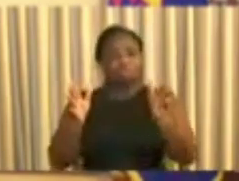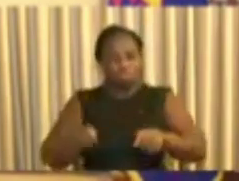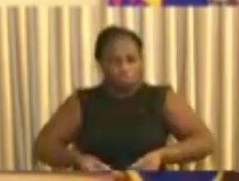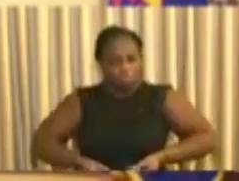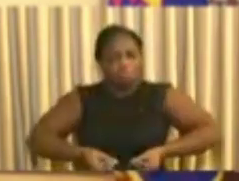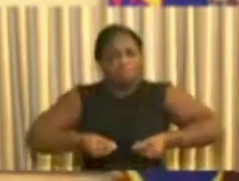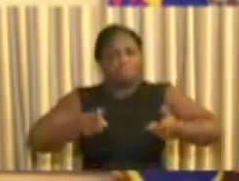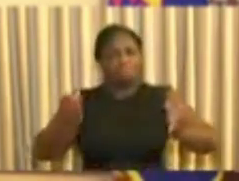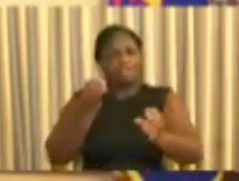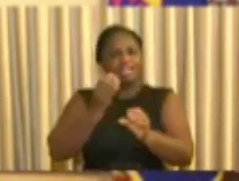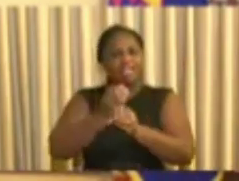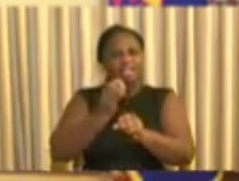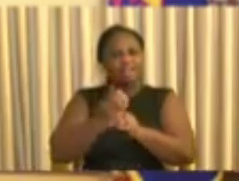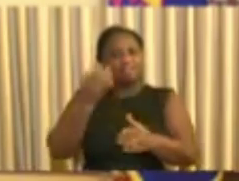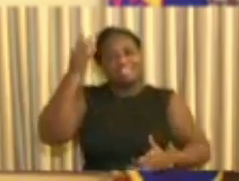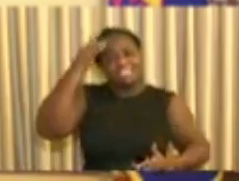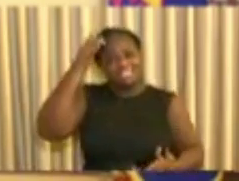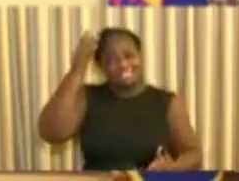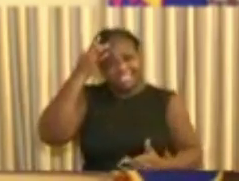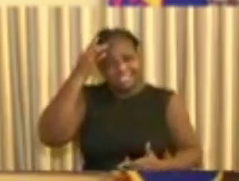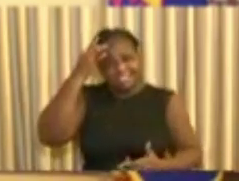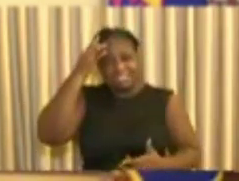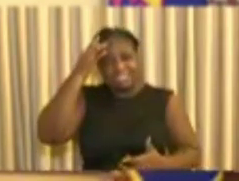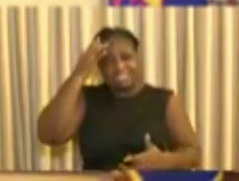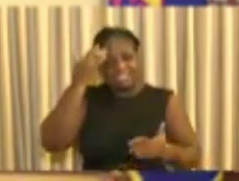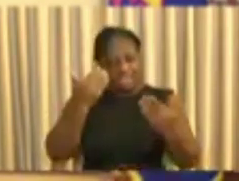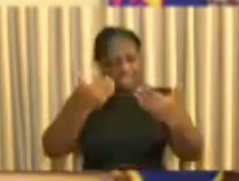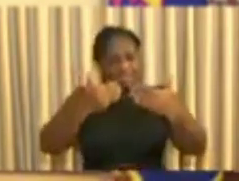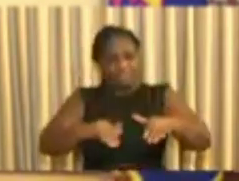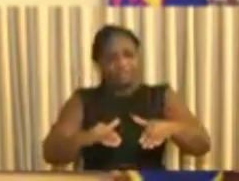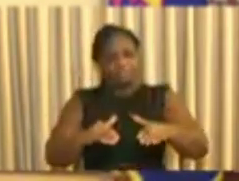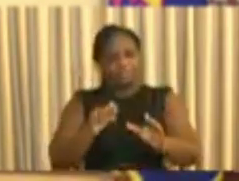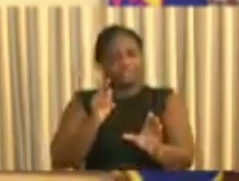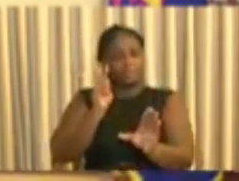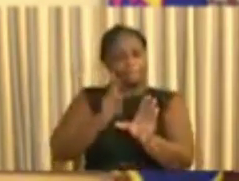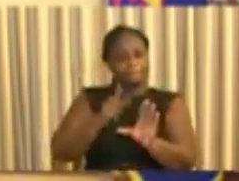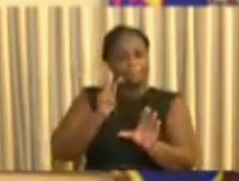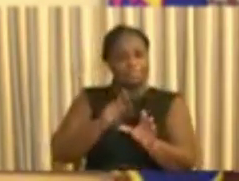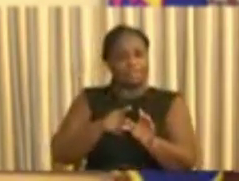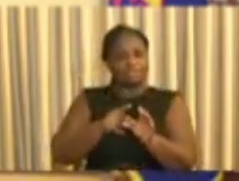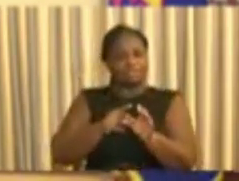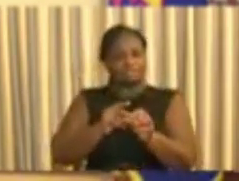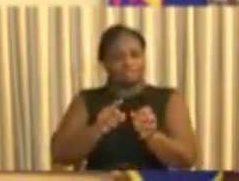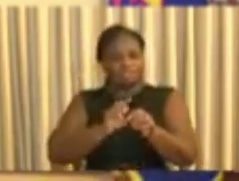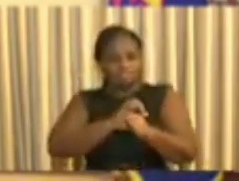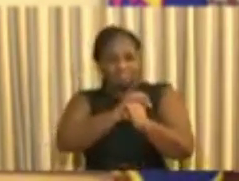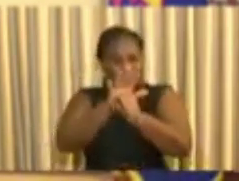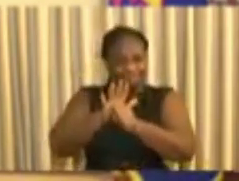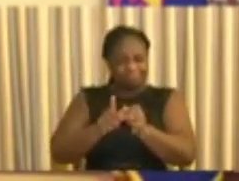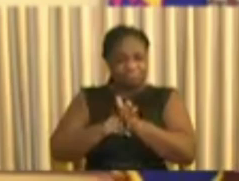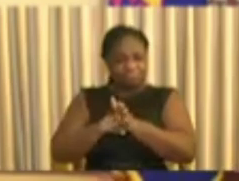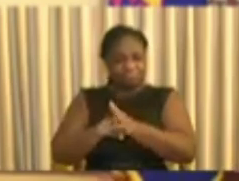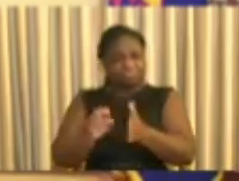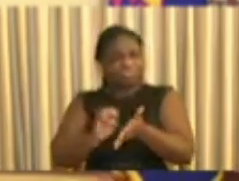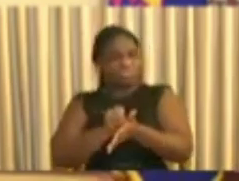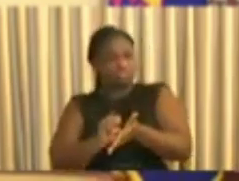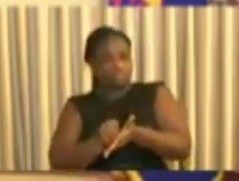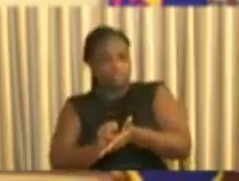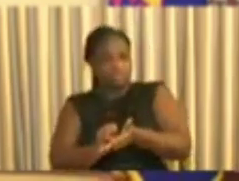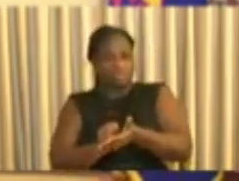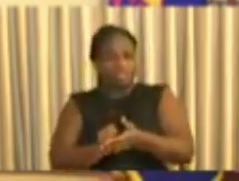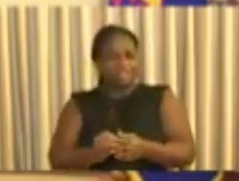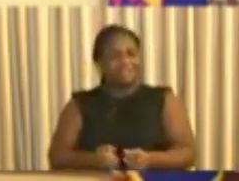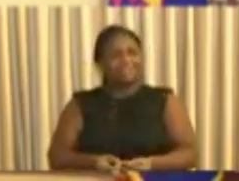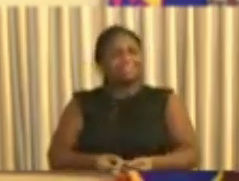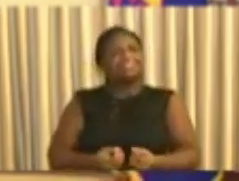provide adequate care for the sick, limit the impact of the virus on social and economic life, and inspire